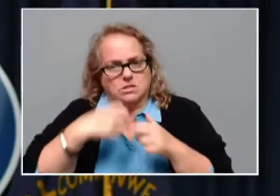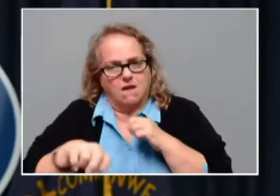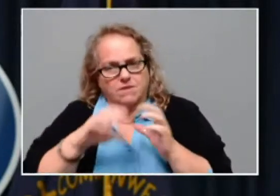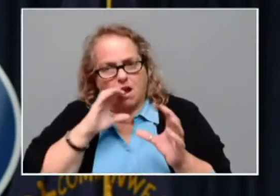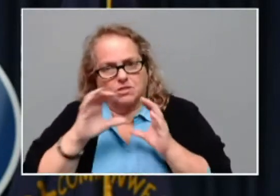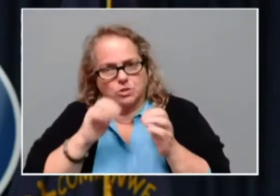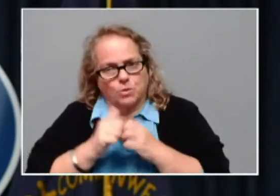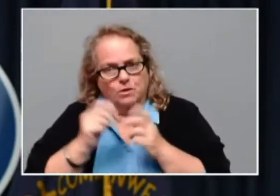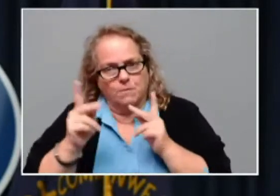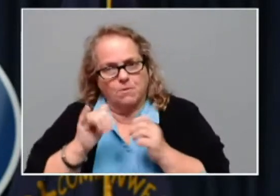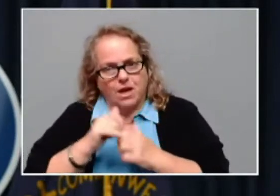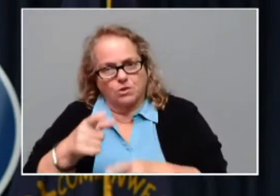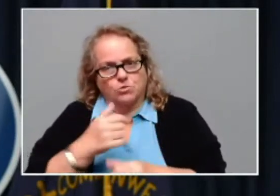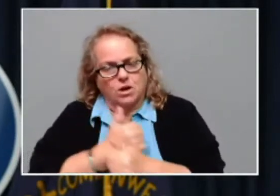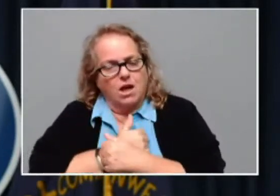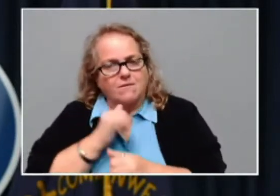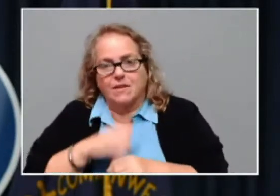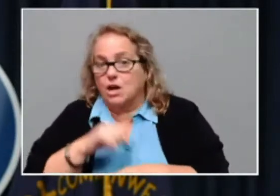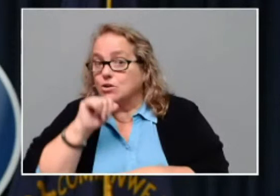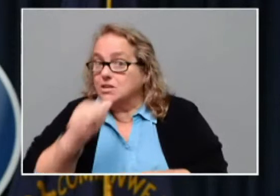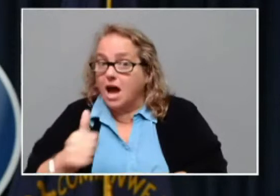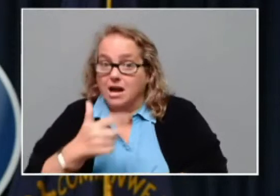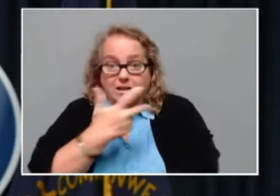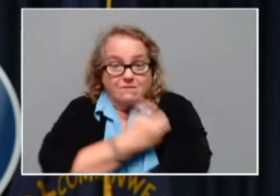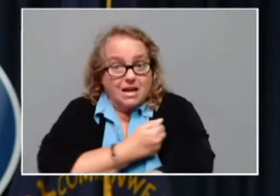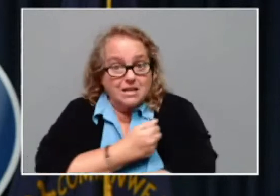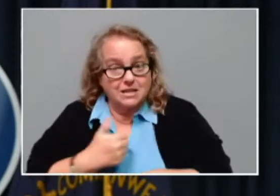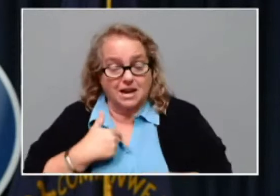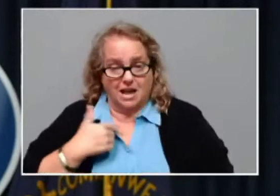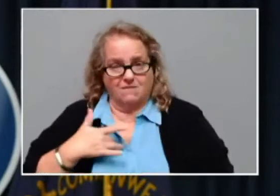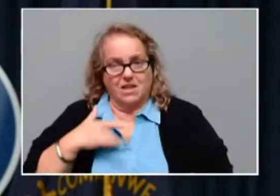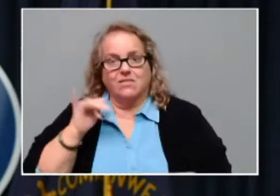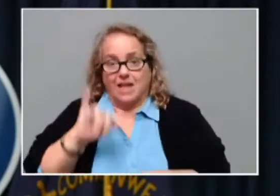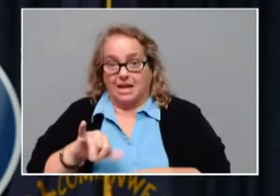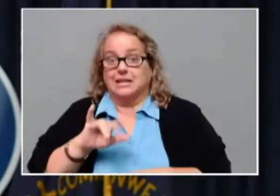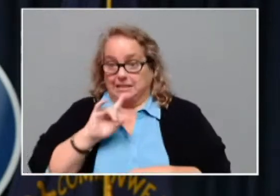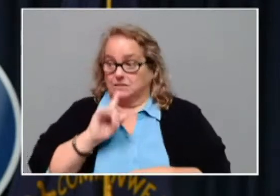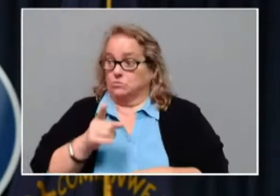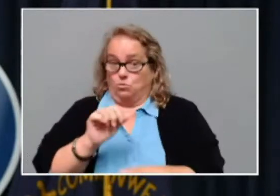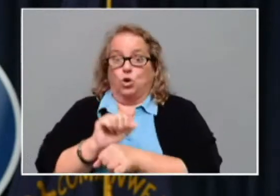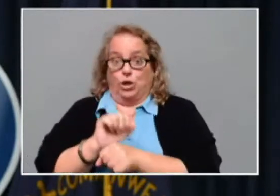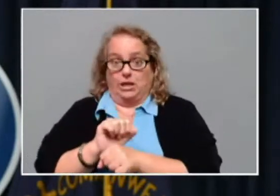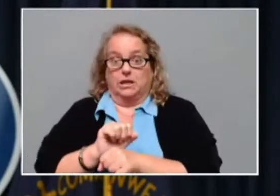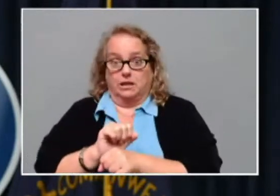are unvaccinated. I believe that is working. And when you are out in public, but